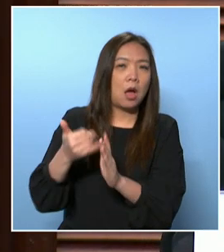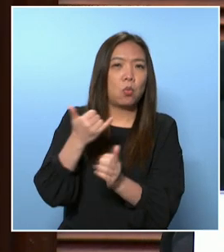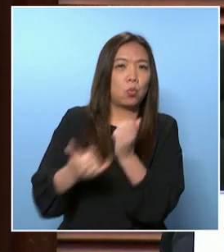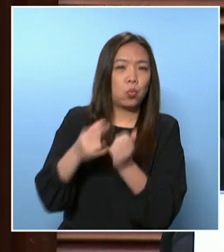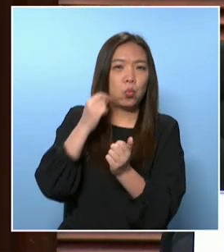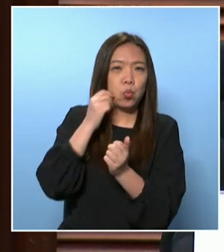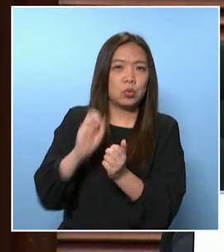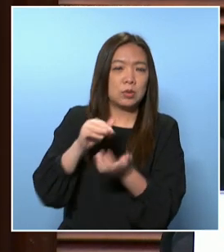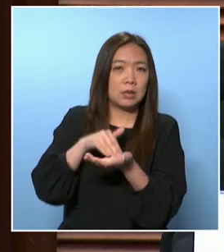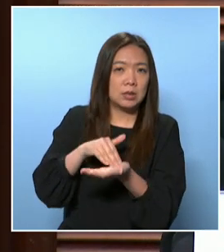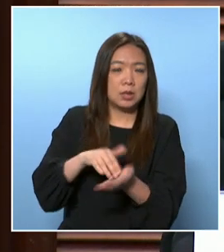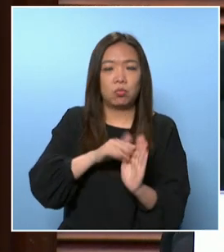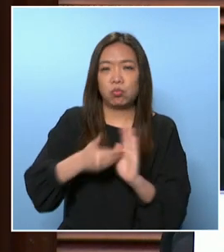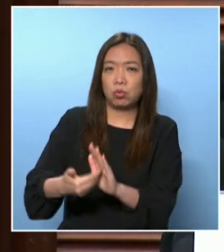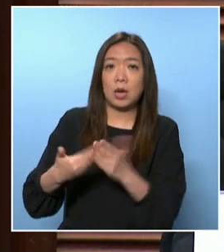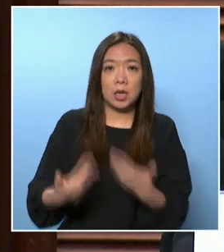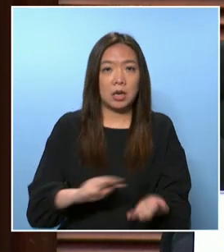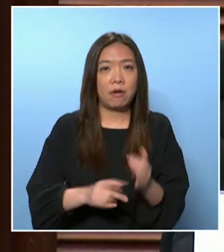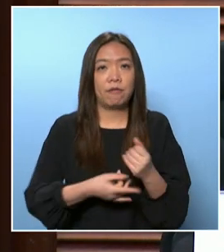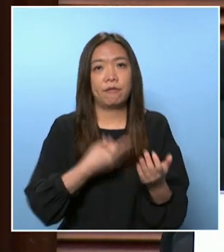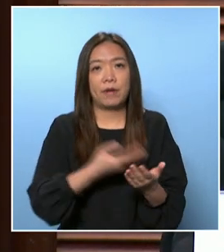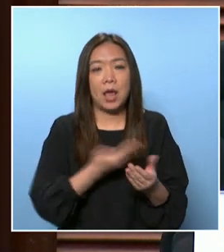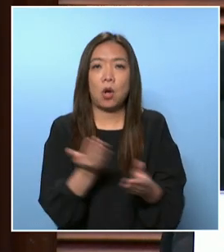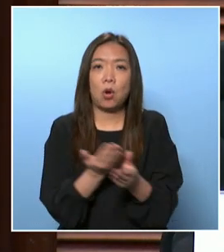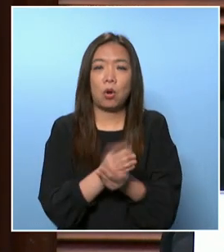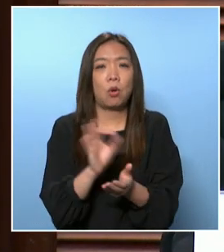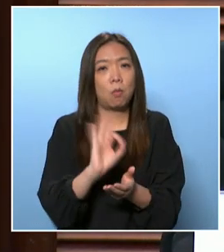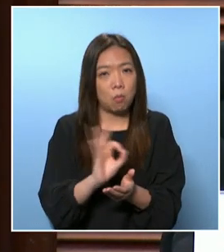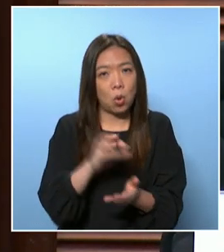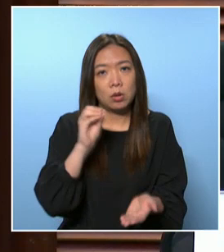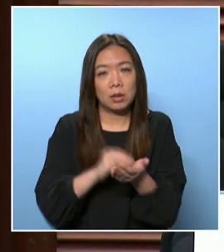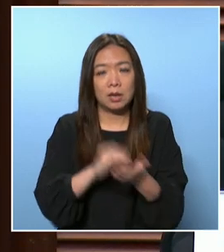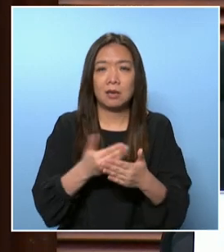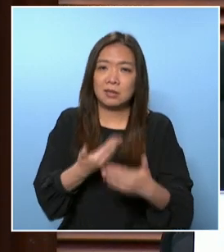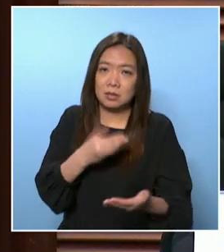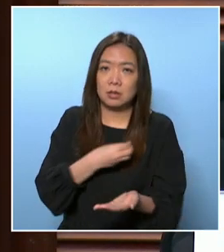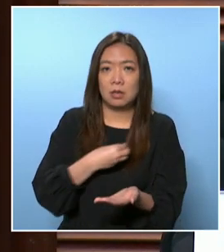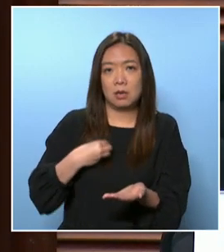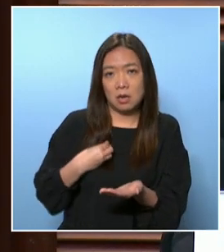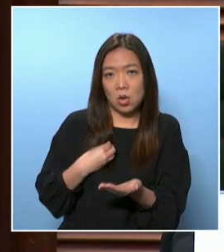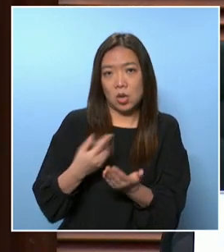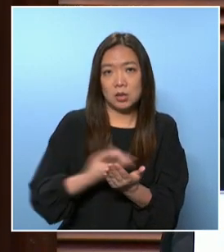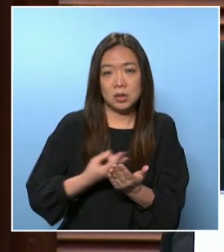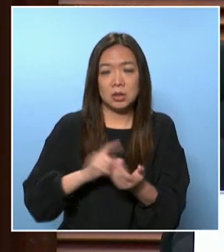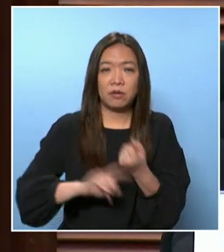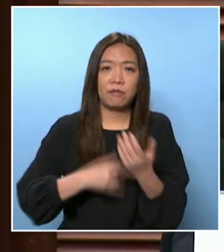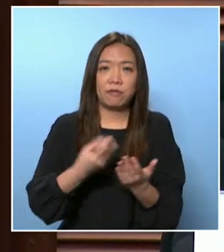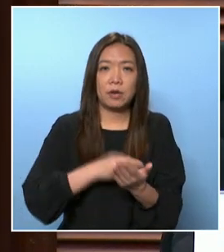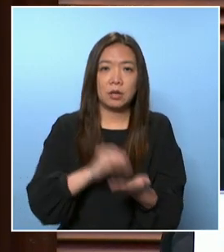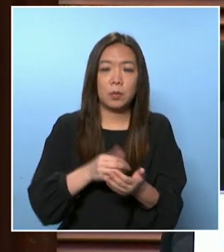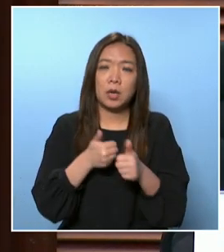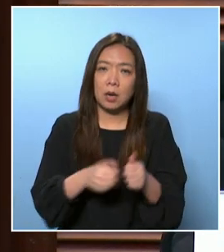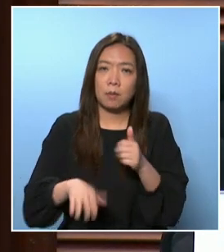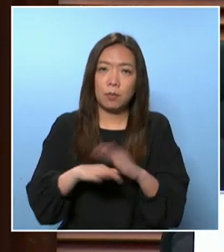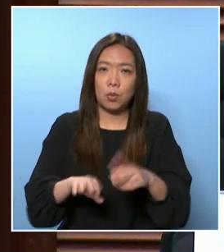treatment he or she would refuse when he or she is no longer capable of doing so. There is no legislation regarding the legal status